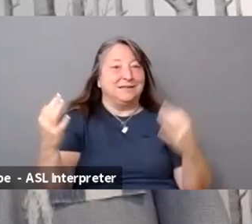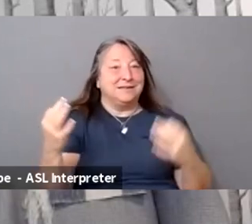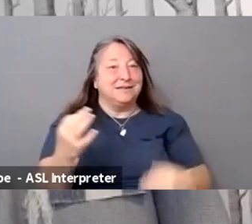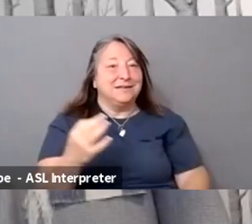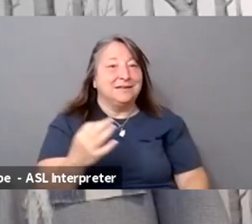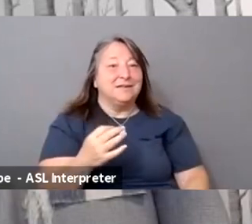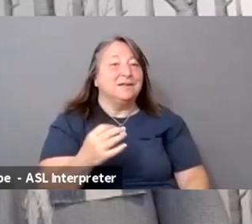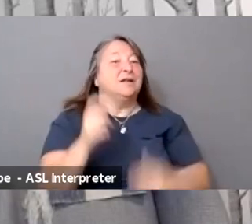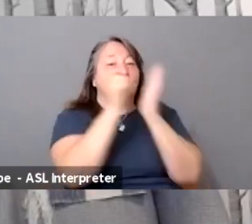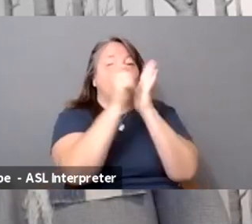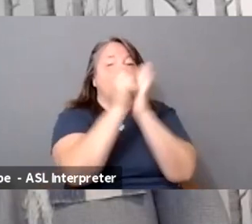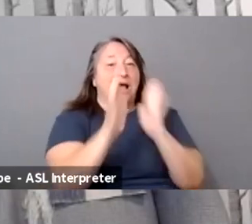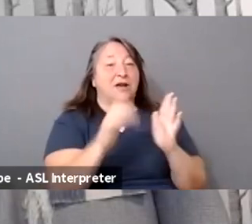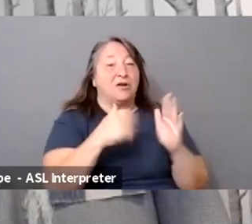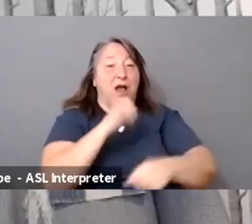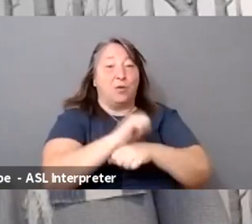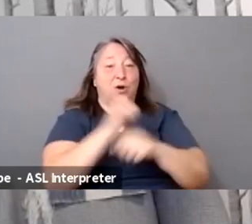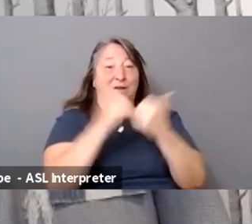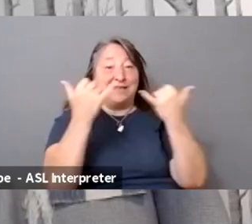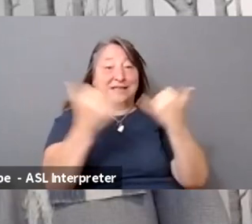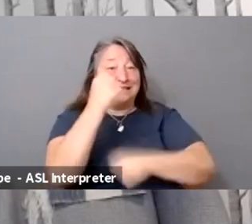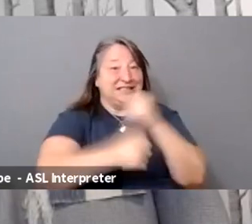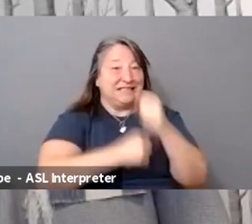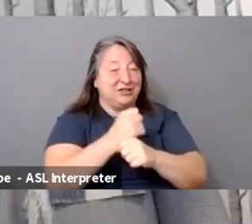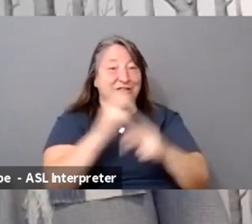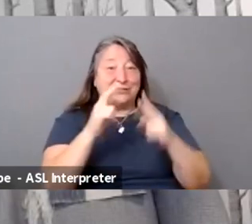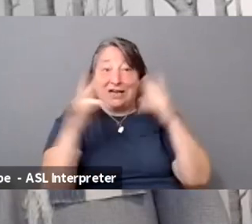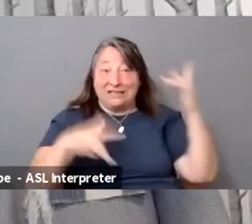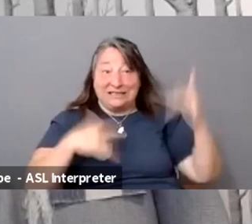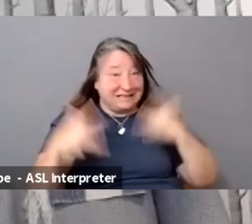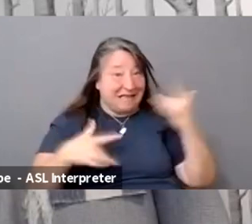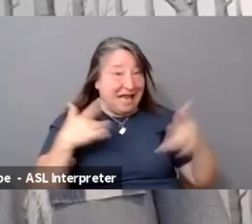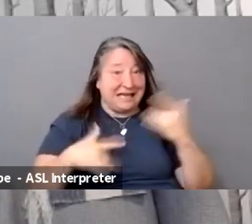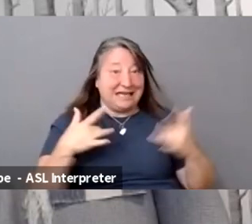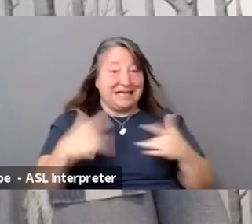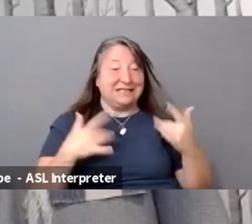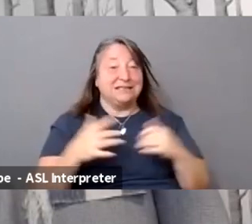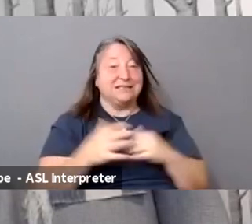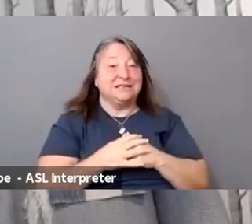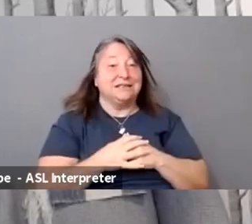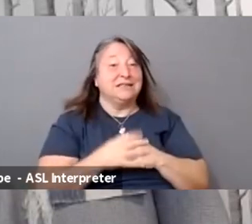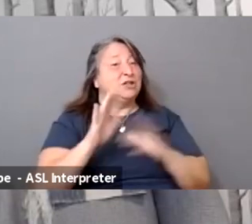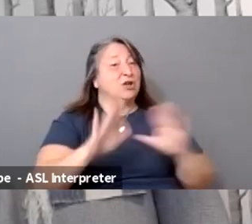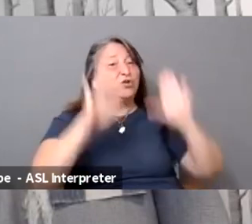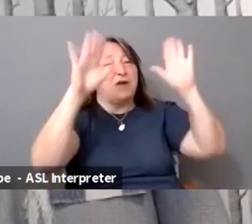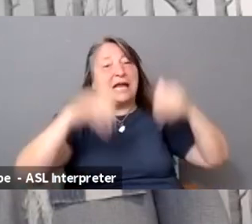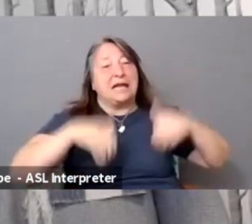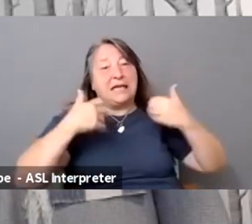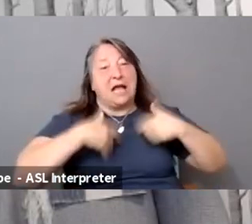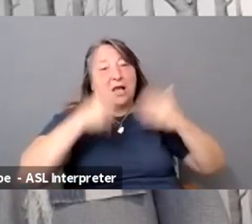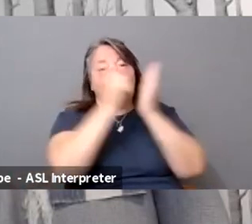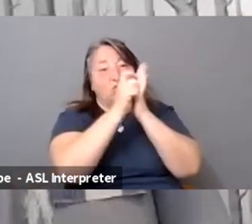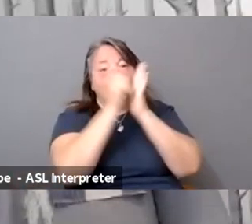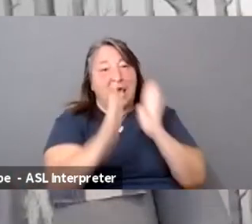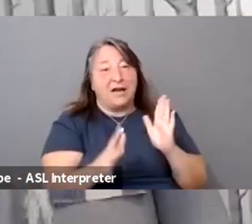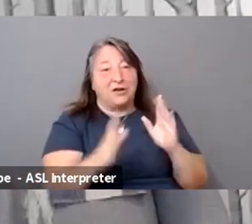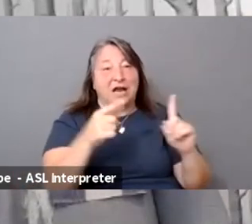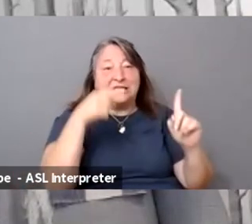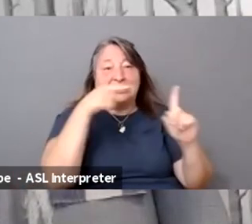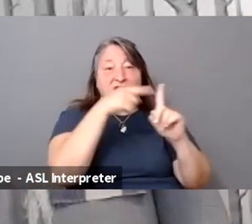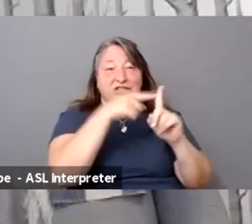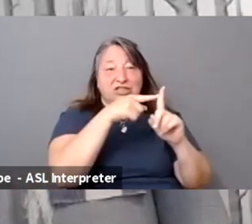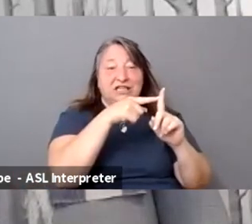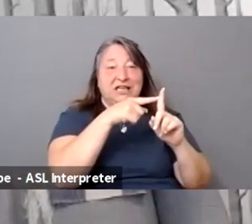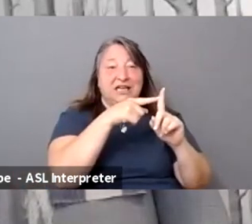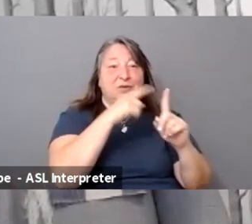the writer that I worked with this year, which is really, really exciting. She's this great young writer, and she ended up just being staffed